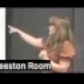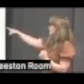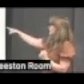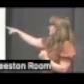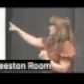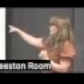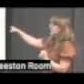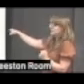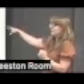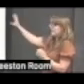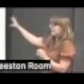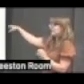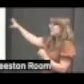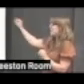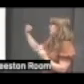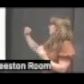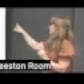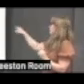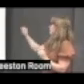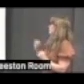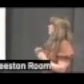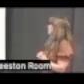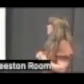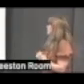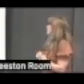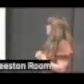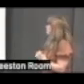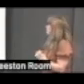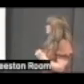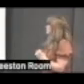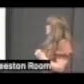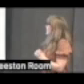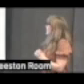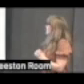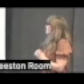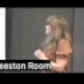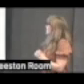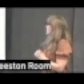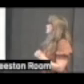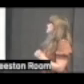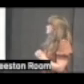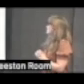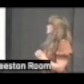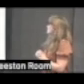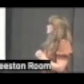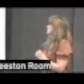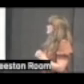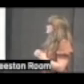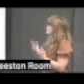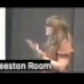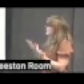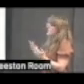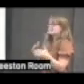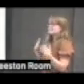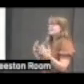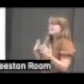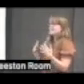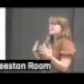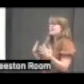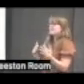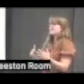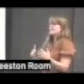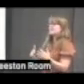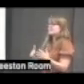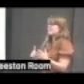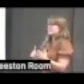that's the the third bar area over. in the intermission success, but not much. But we hit